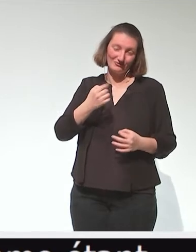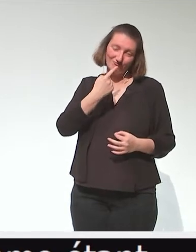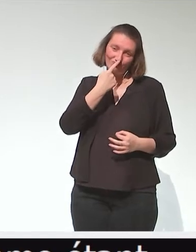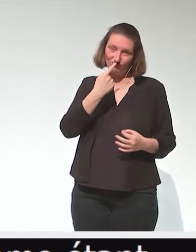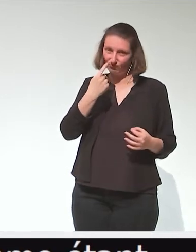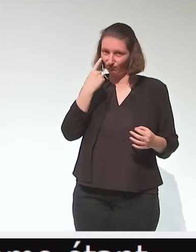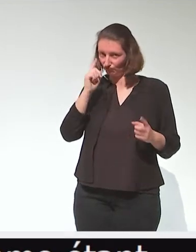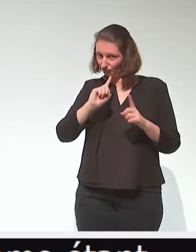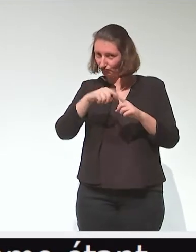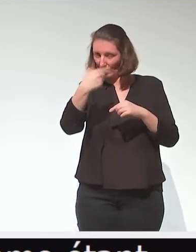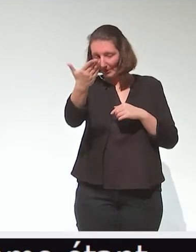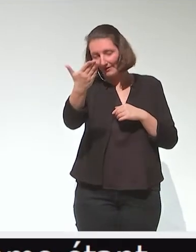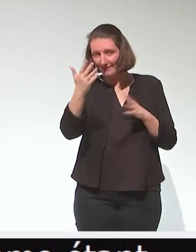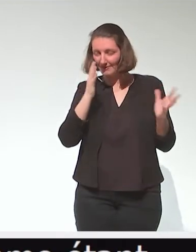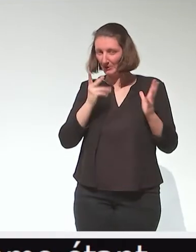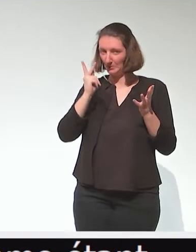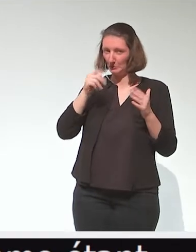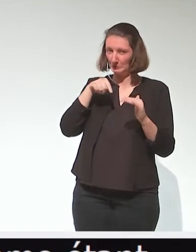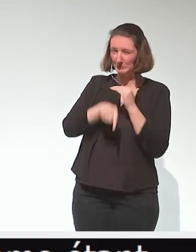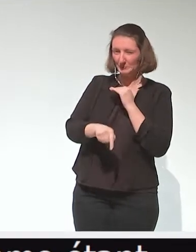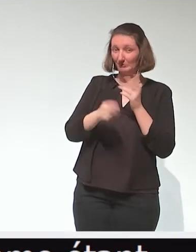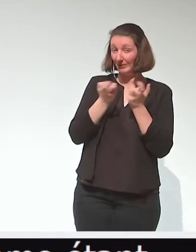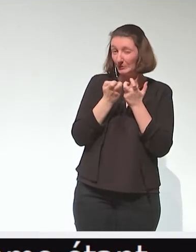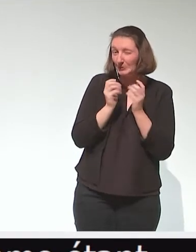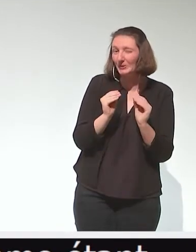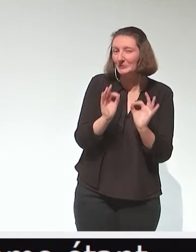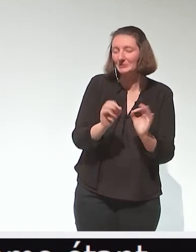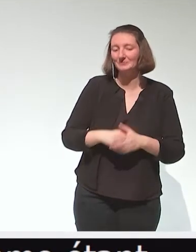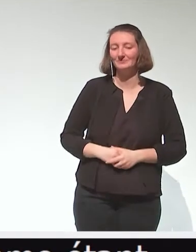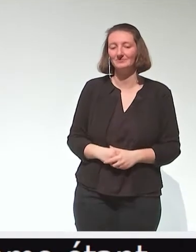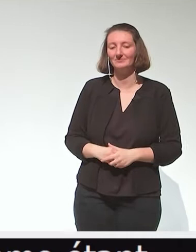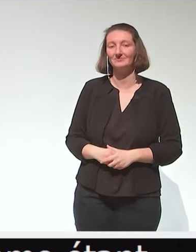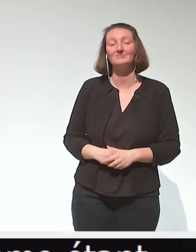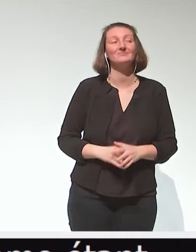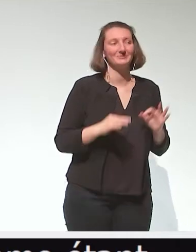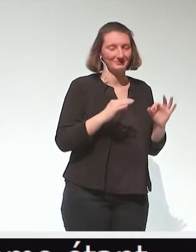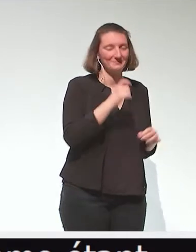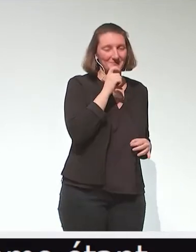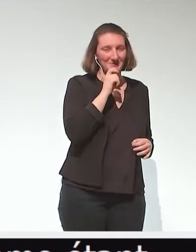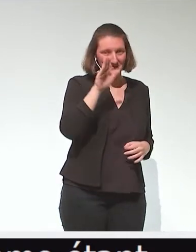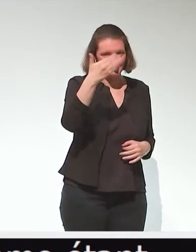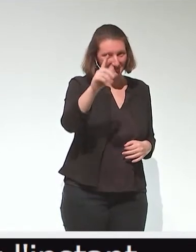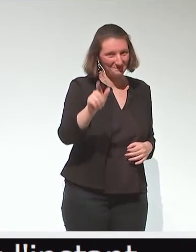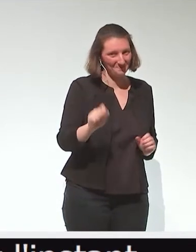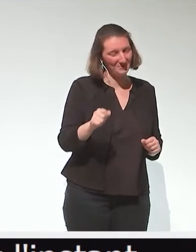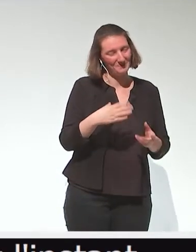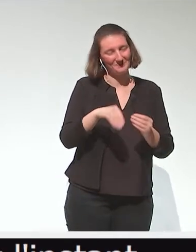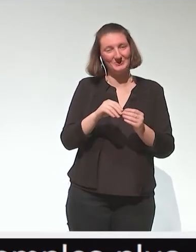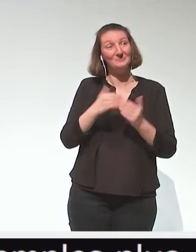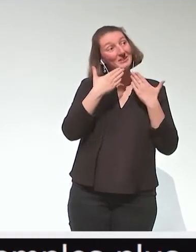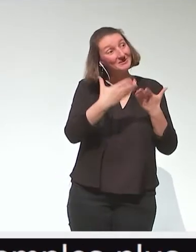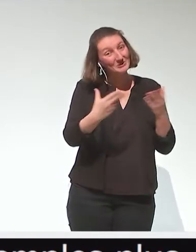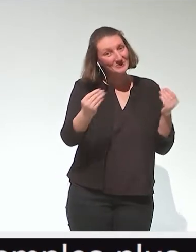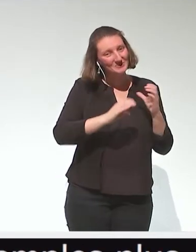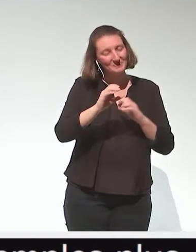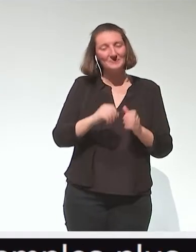more about concrete examples. Absolument, vous aurez bien évidemment. That's right, and we'll be returning to you later on to provide